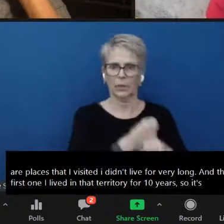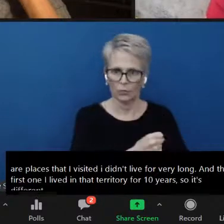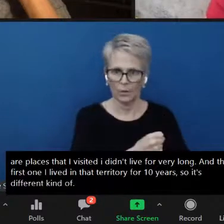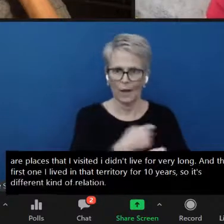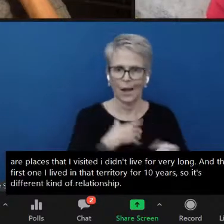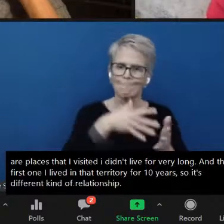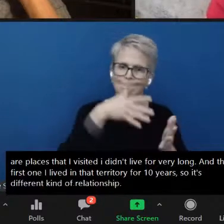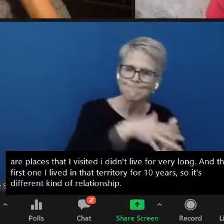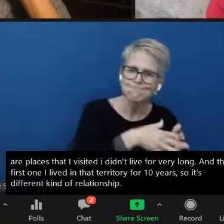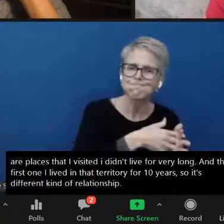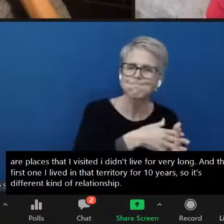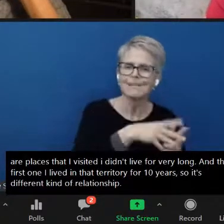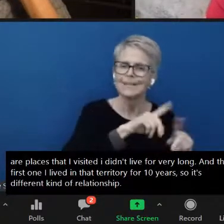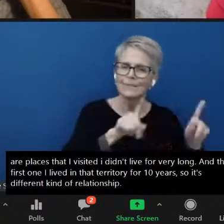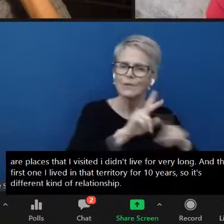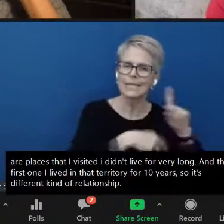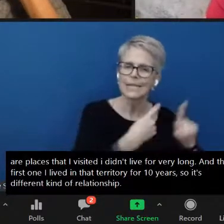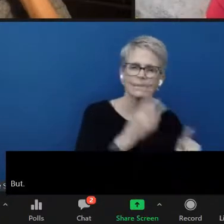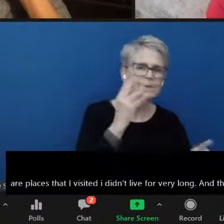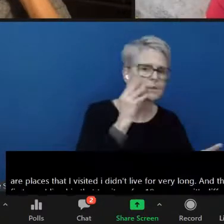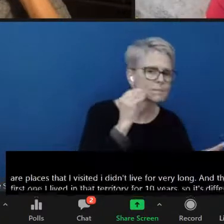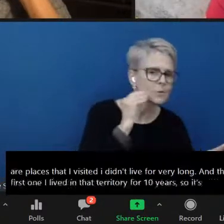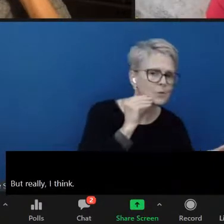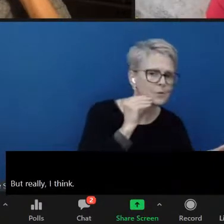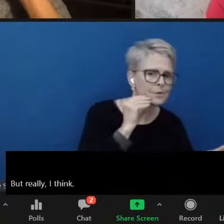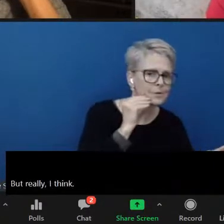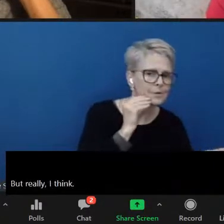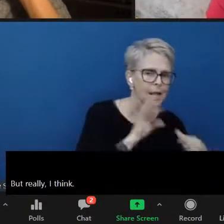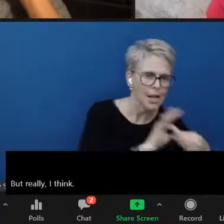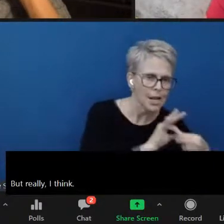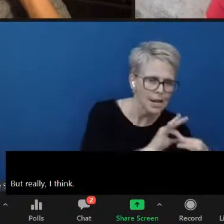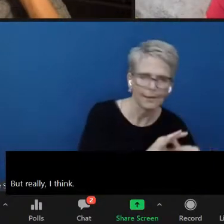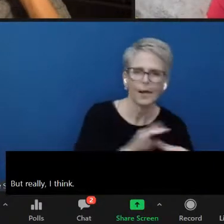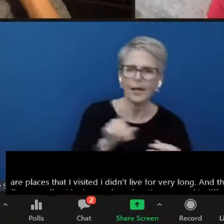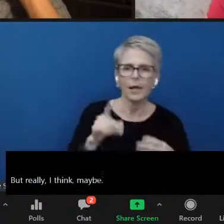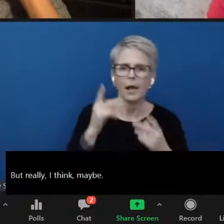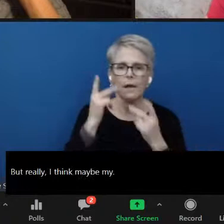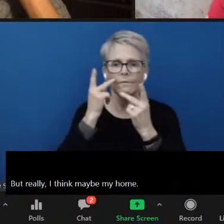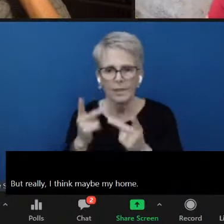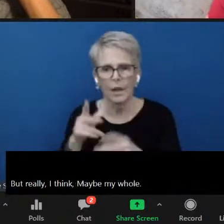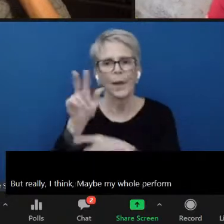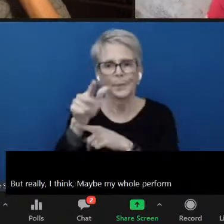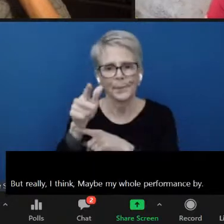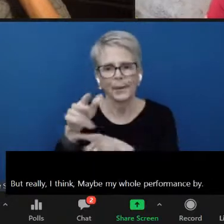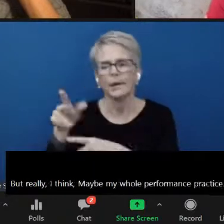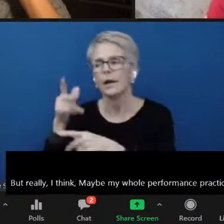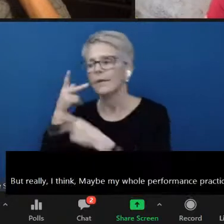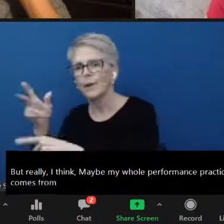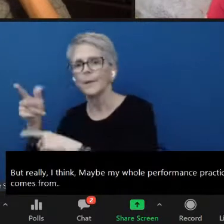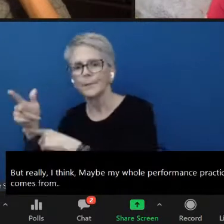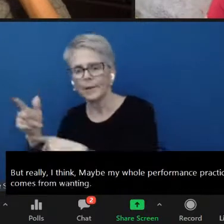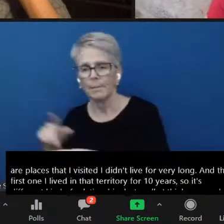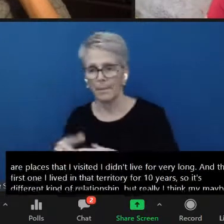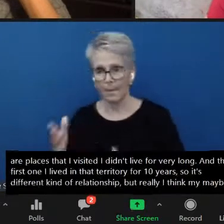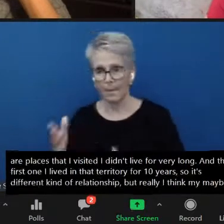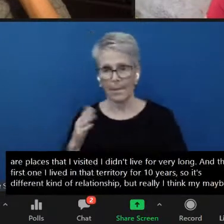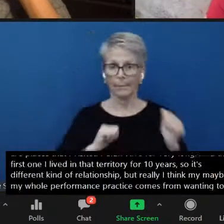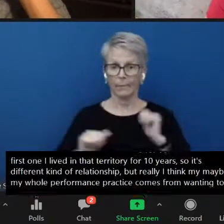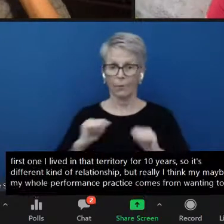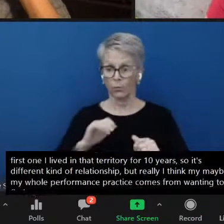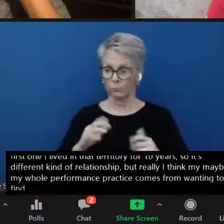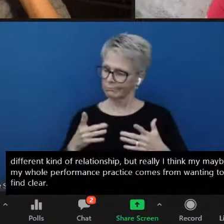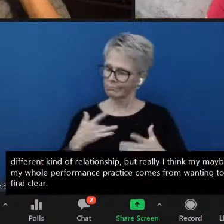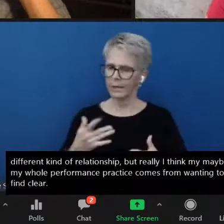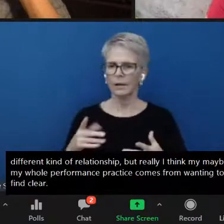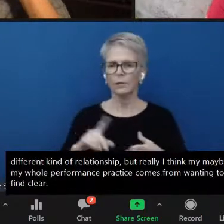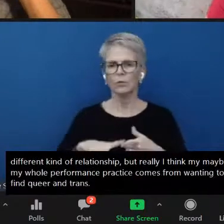kind of relationship. But really, I think my whole performance practice comes from wanting to find